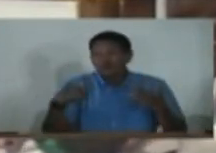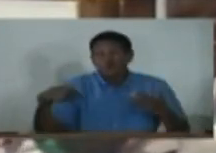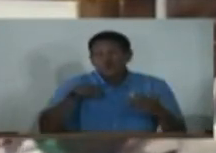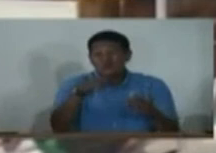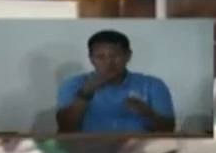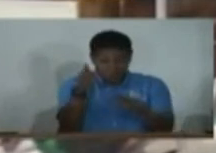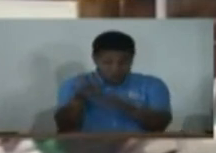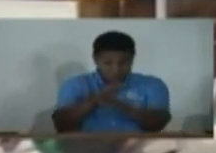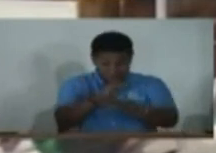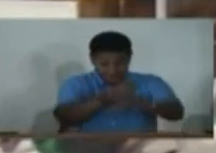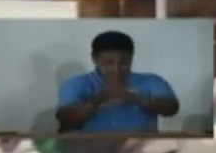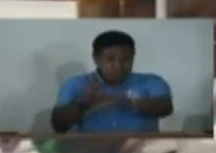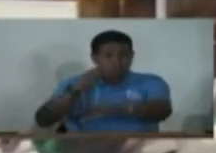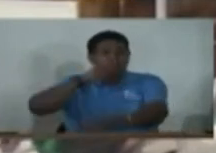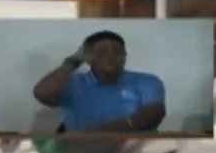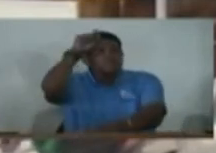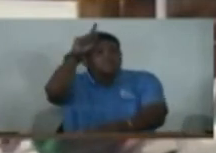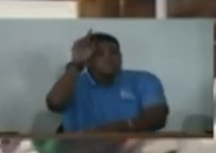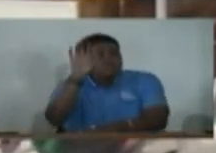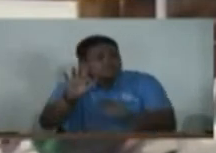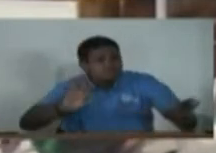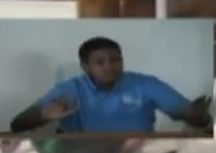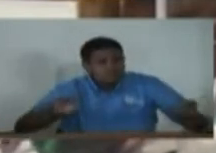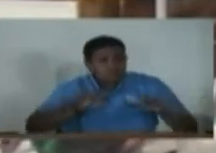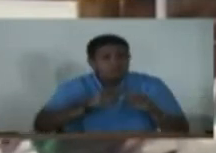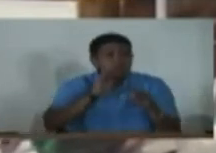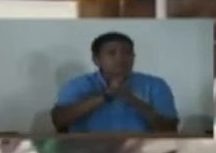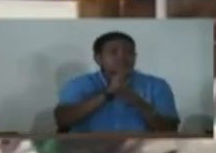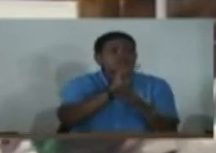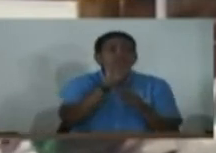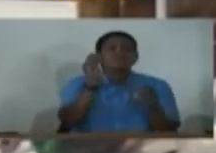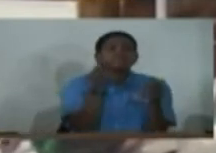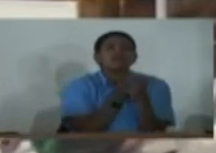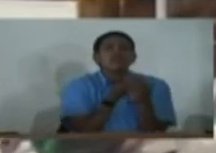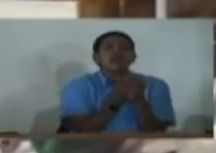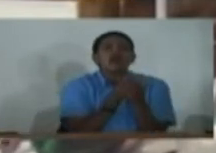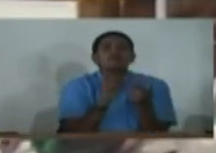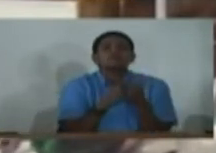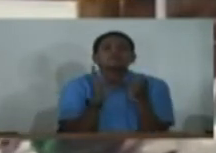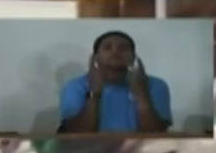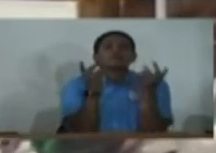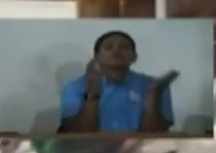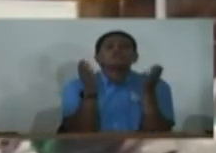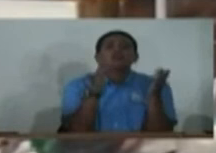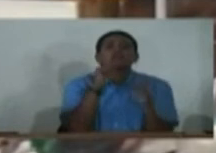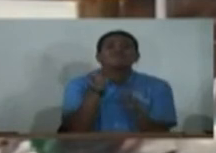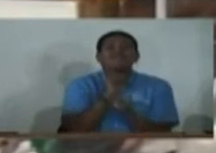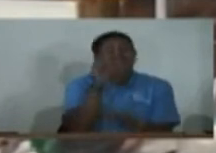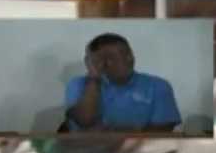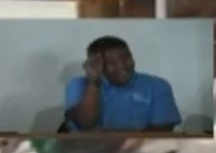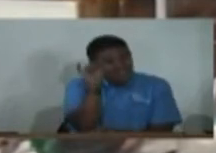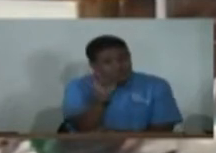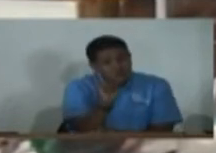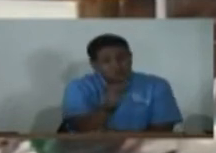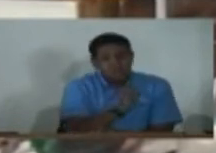entrepreneurs understand, and that the Minister of Finance and Public Service understands, who I know will